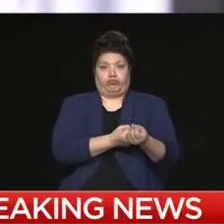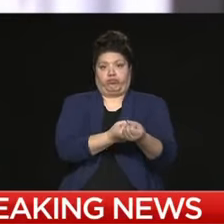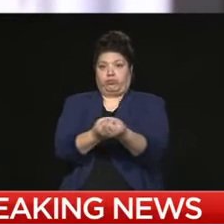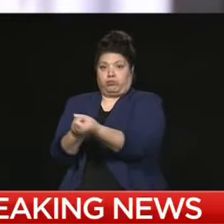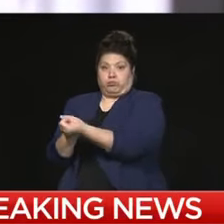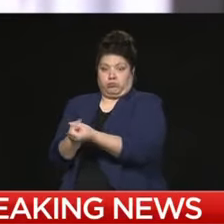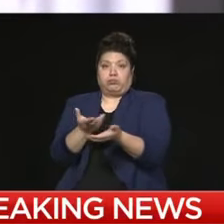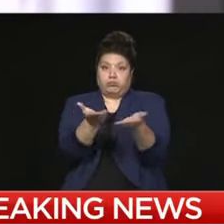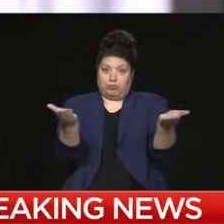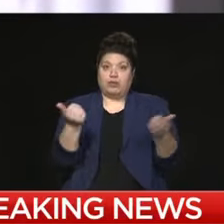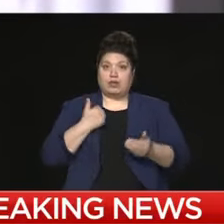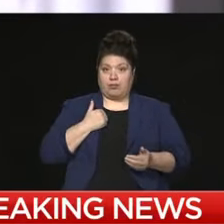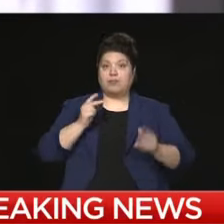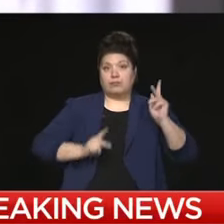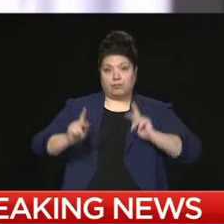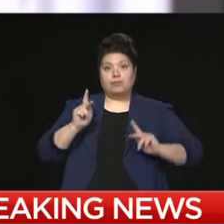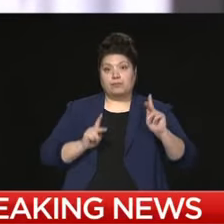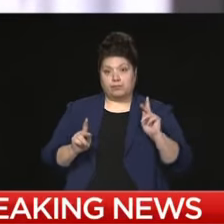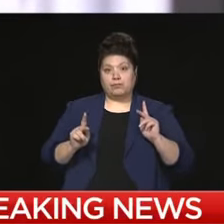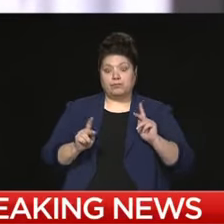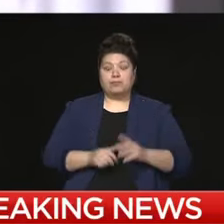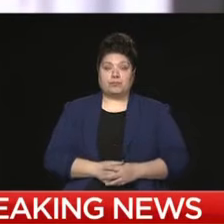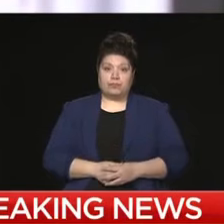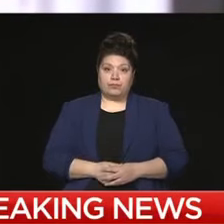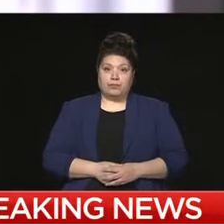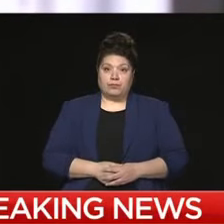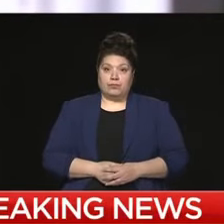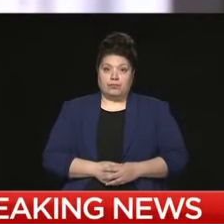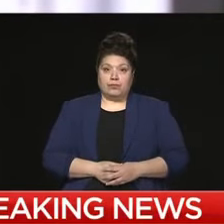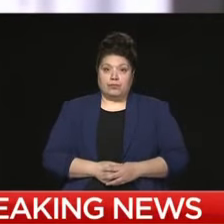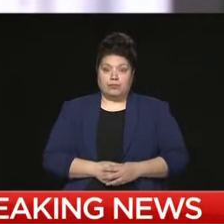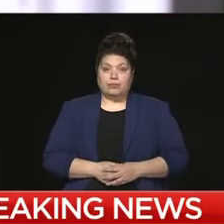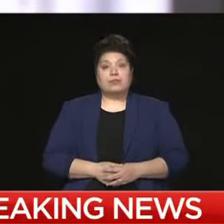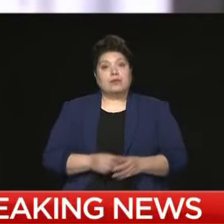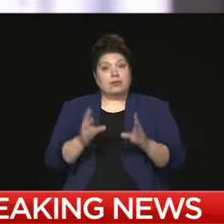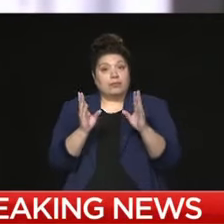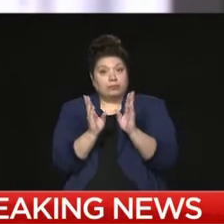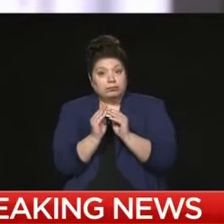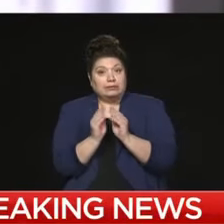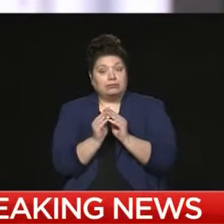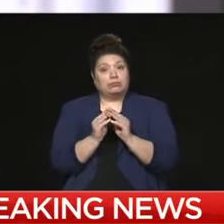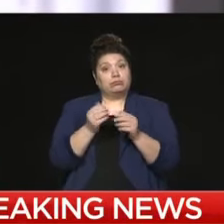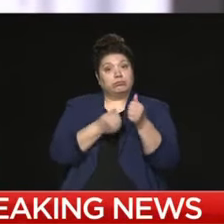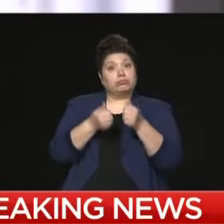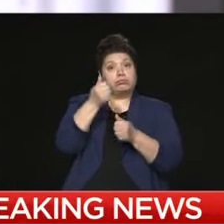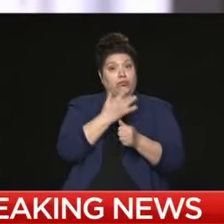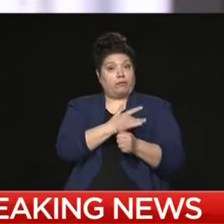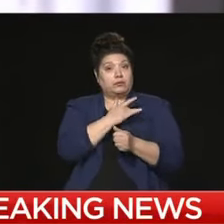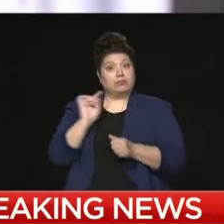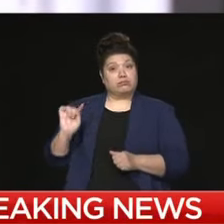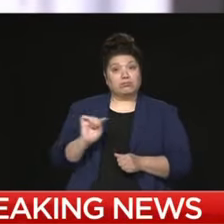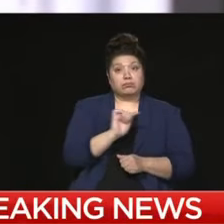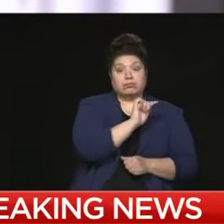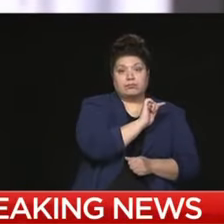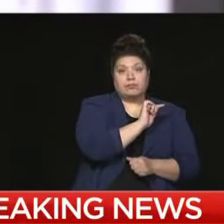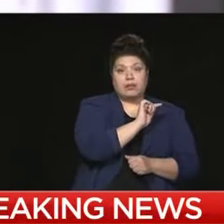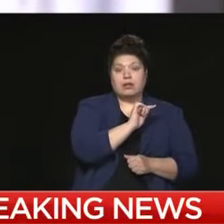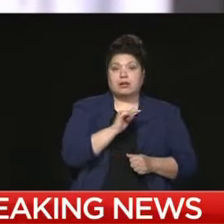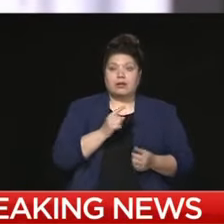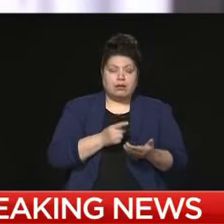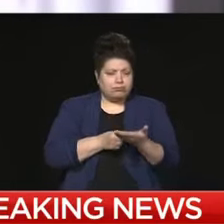facing difficulties. Another challenge that often comes up during this meeting with premiers is the supply for